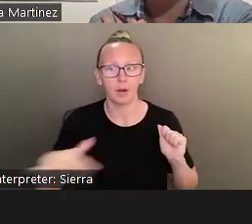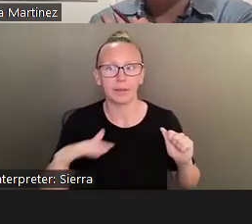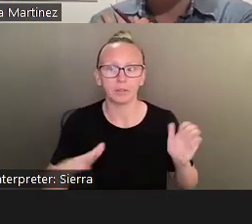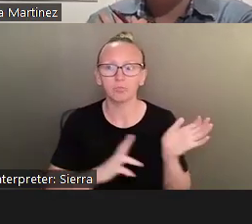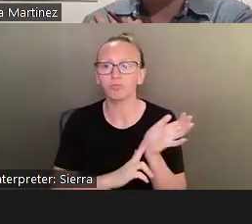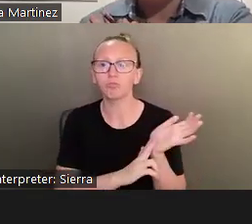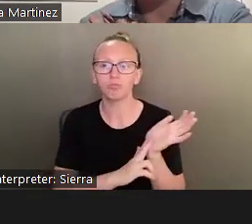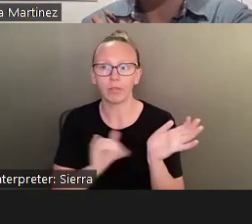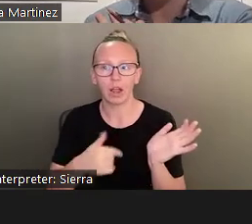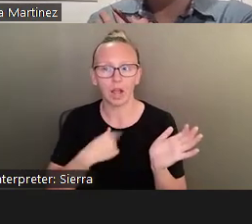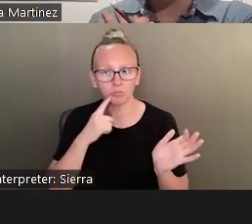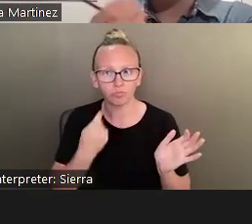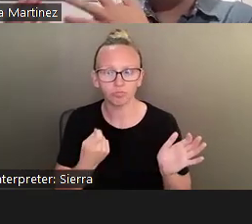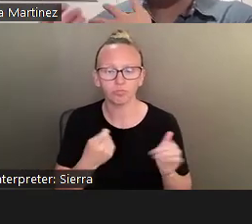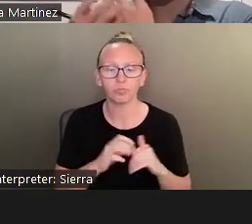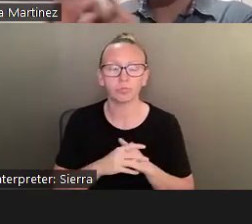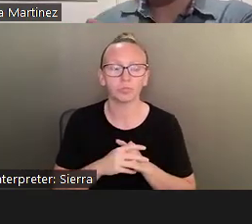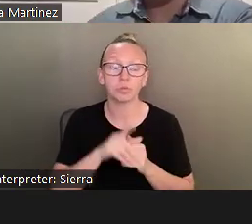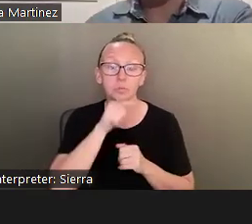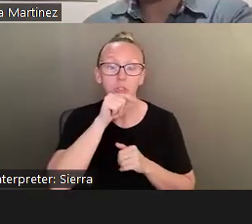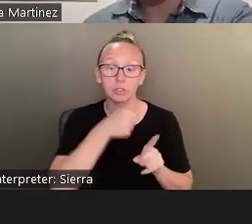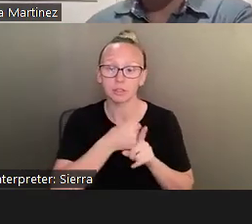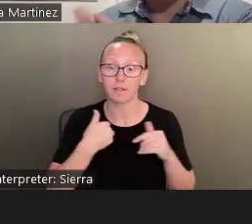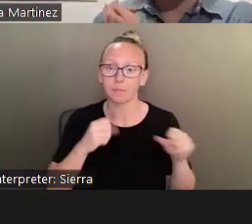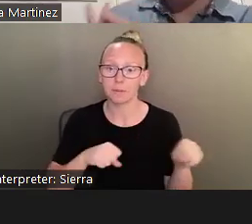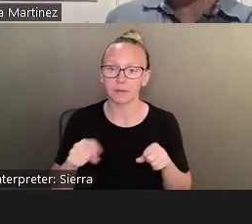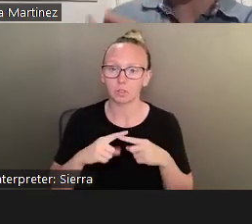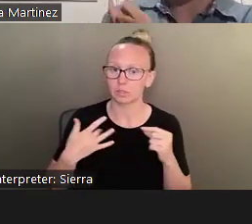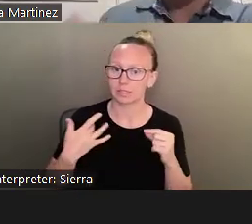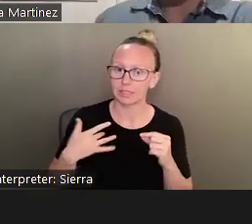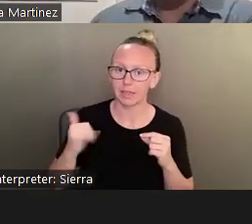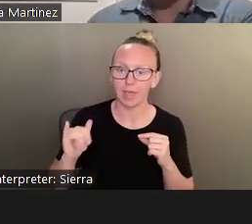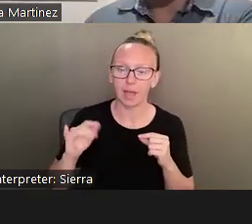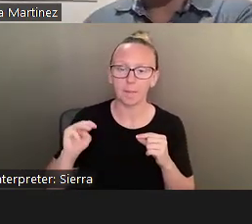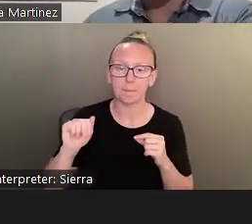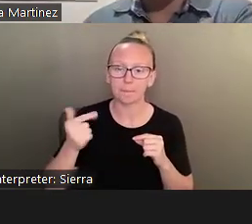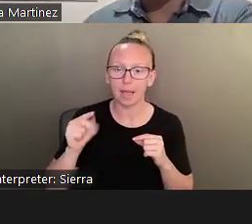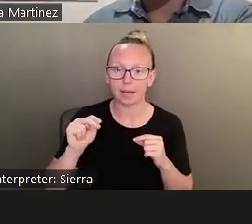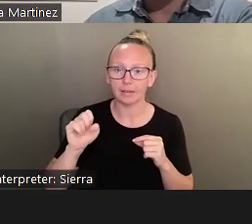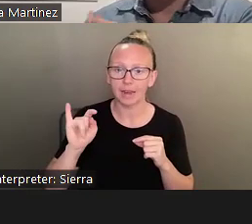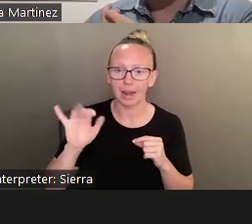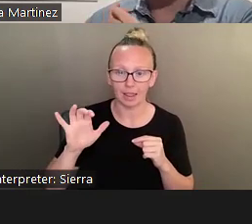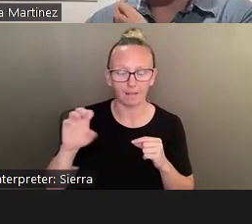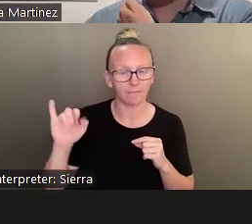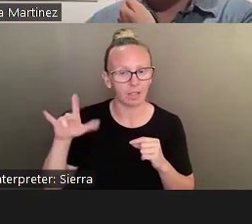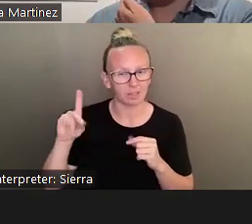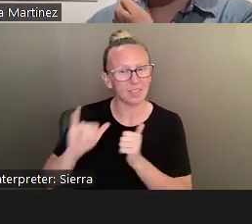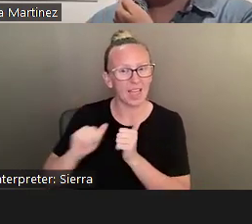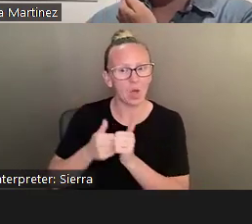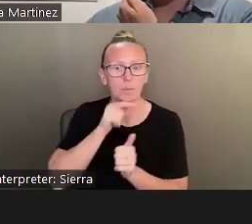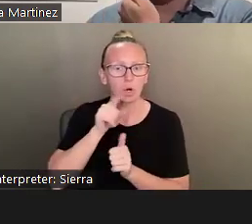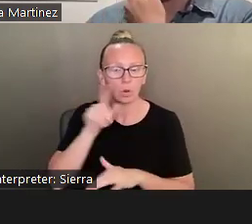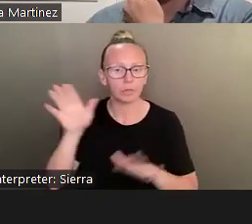of. Birds have the ability to sense magnetic fields. That's what allows them to navigate through space.